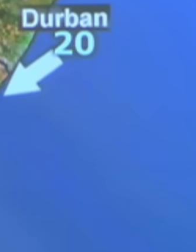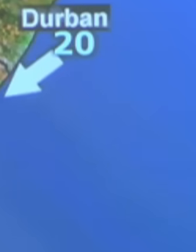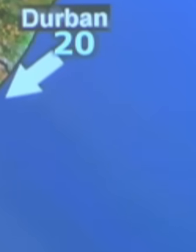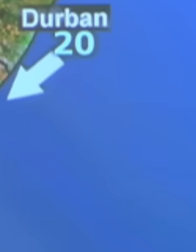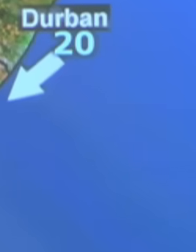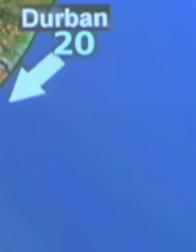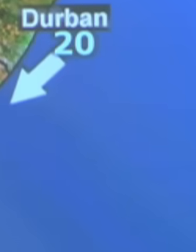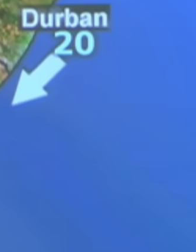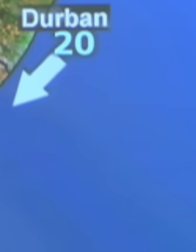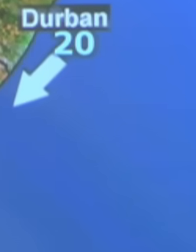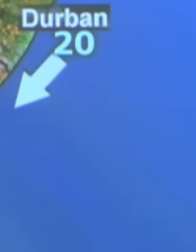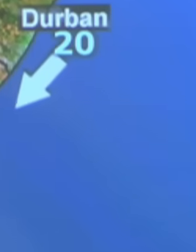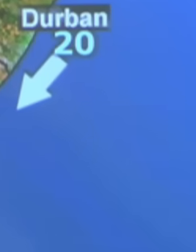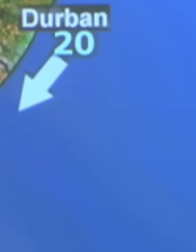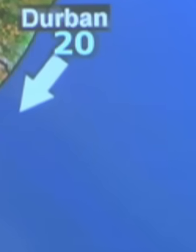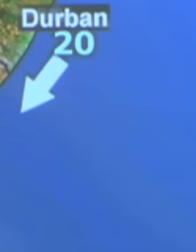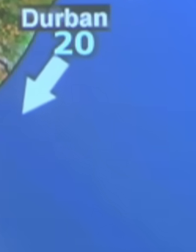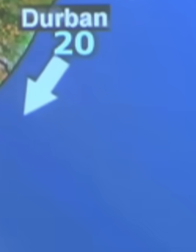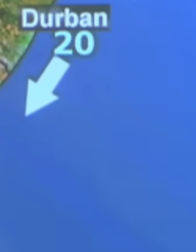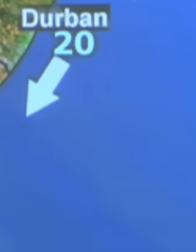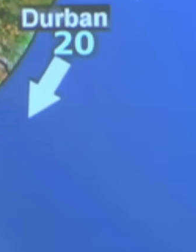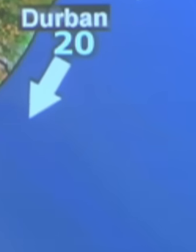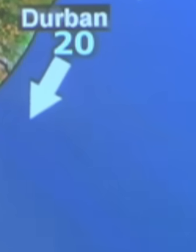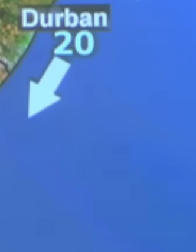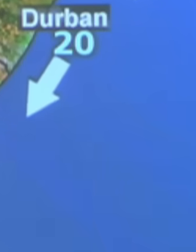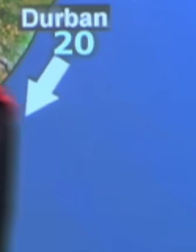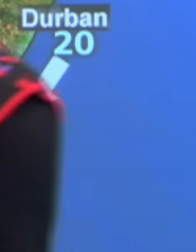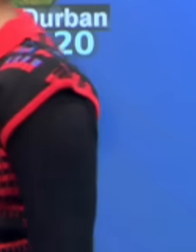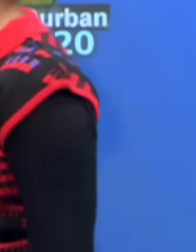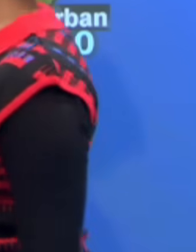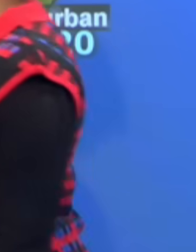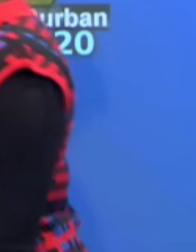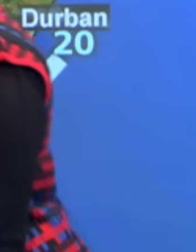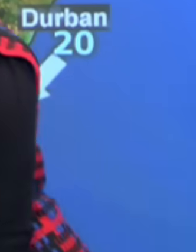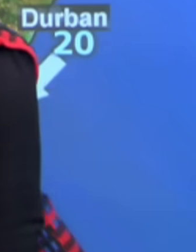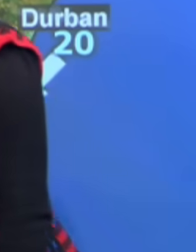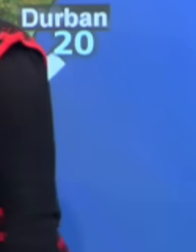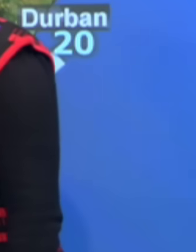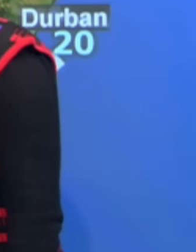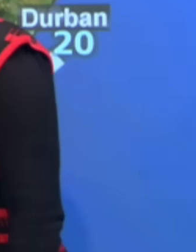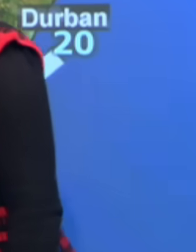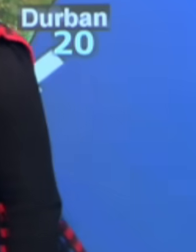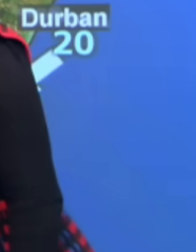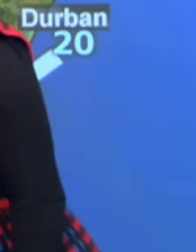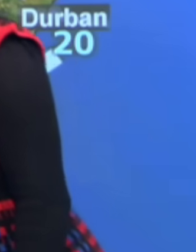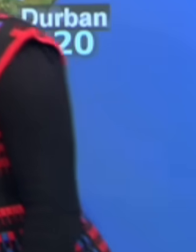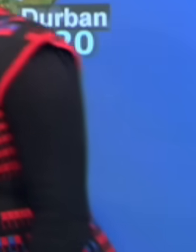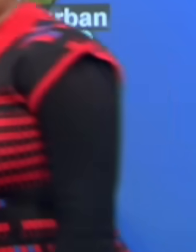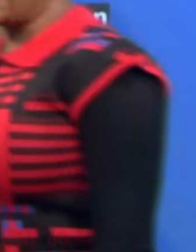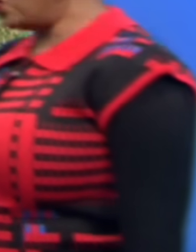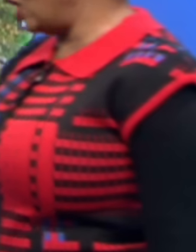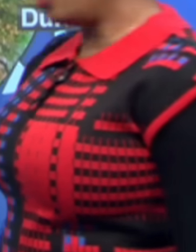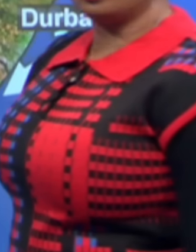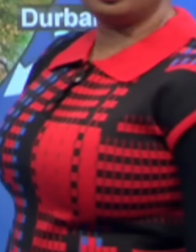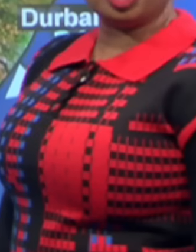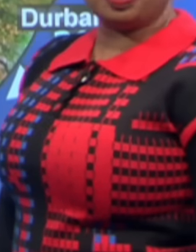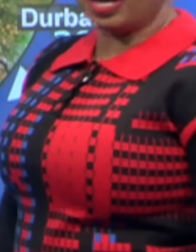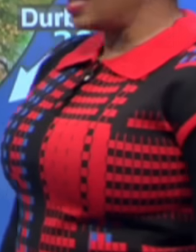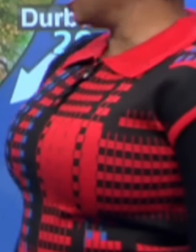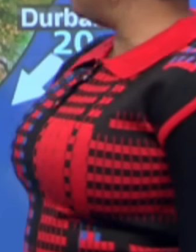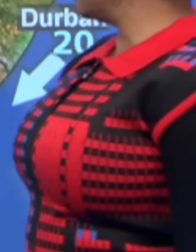wa SABC2 ke rata go dumešala go mogela bošegong ba ke re lebelele maemo a boso re lebelela gona o leng ka motseng wa Cape Town go bonagala go tle go na le